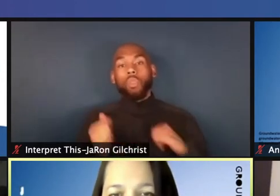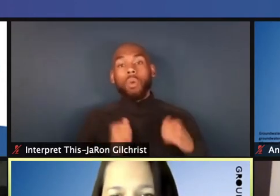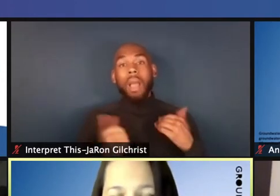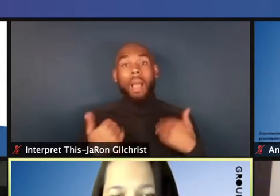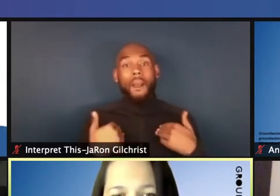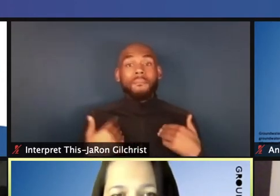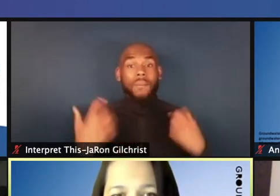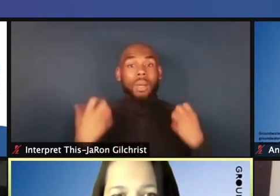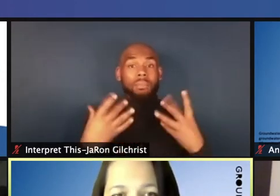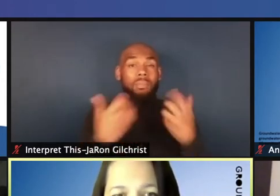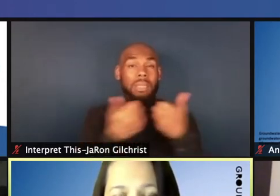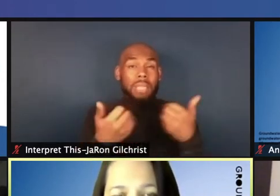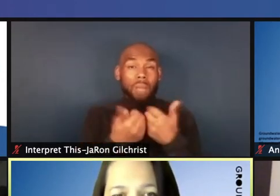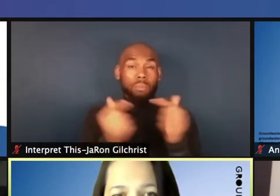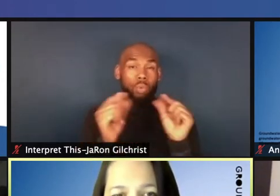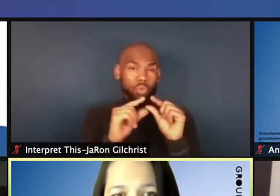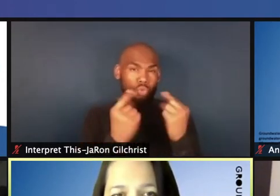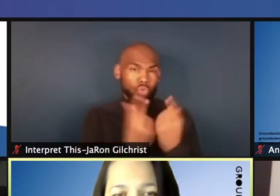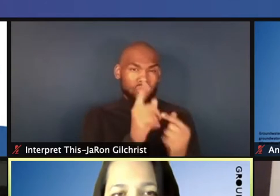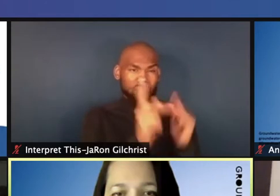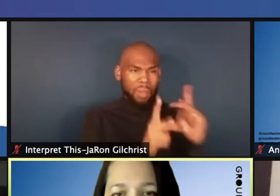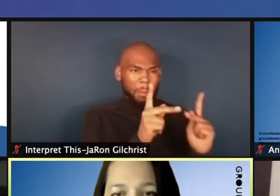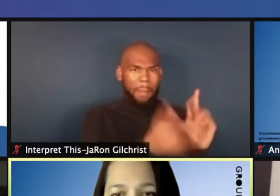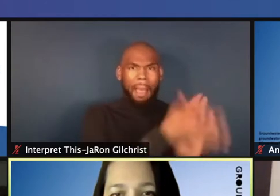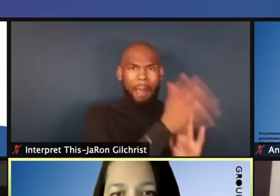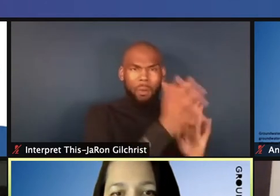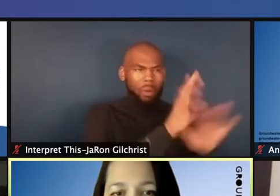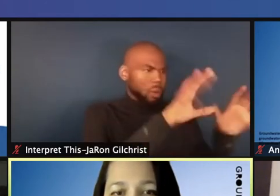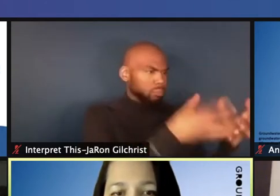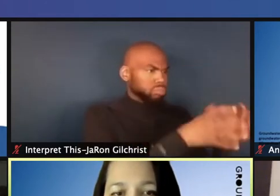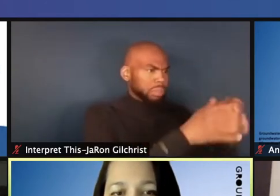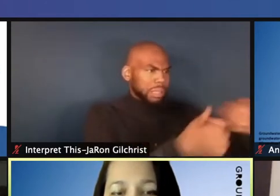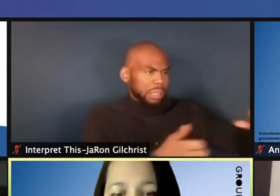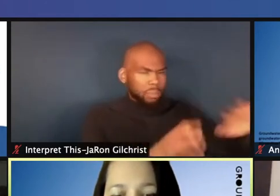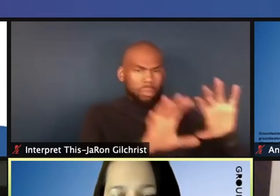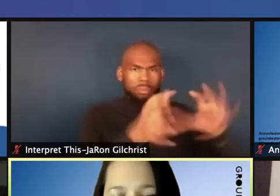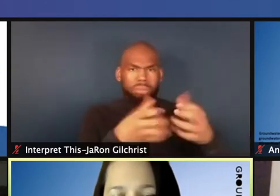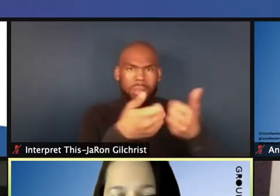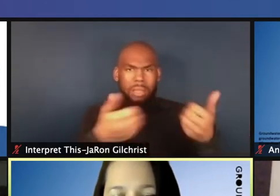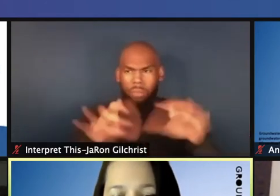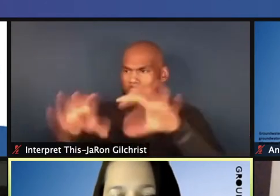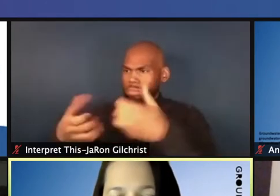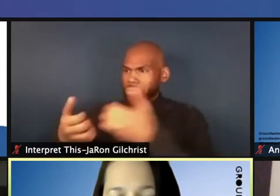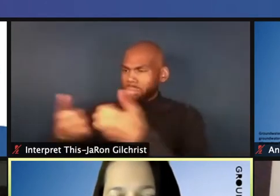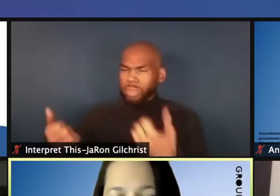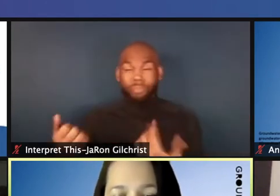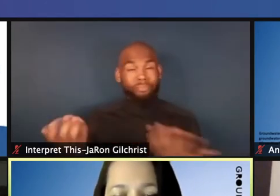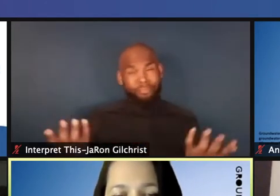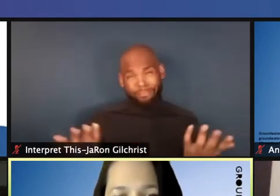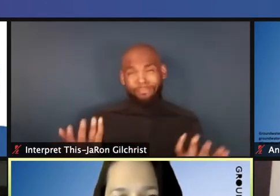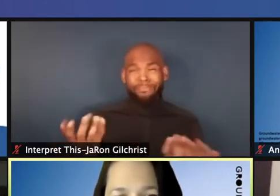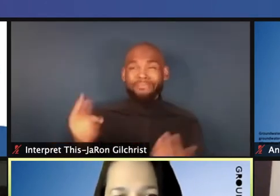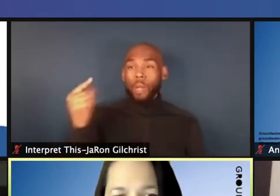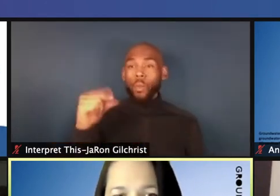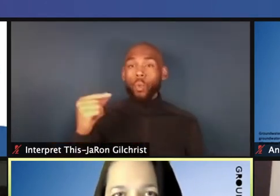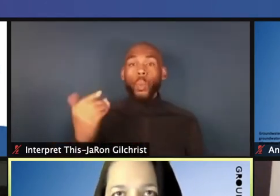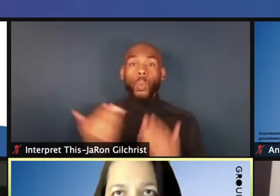separate groups of folks who are operating, and like the Green New Theater document in many ways is an